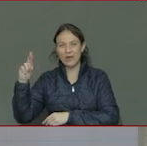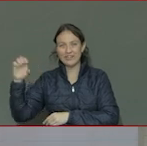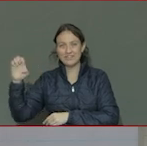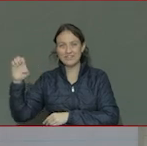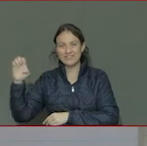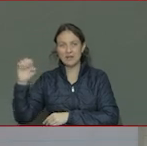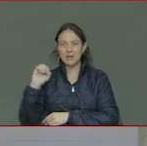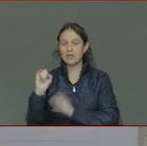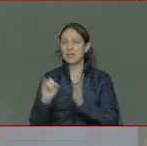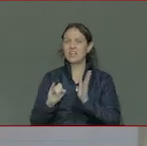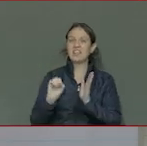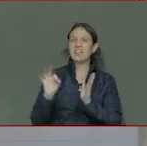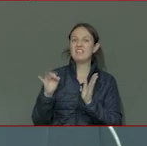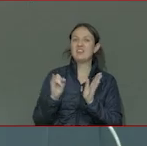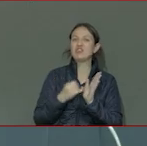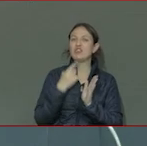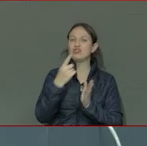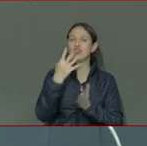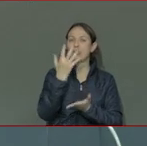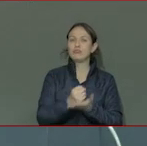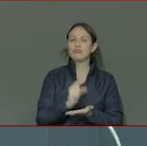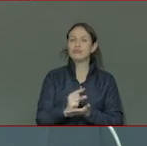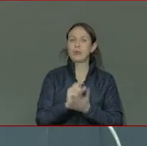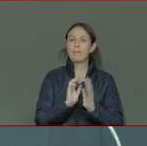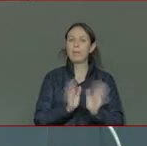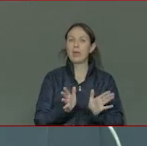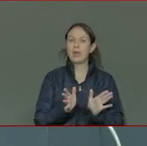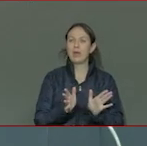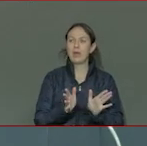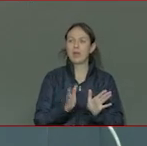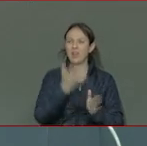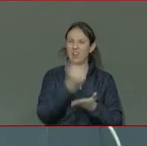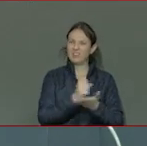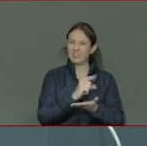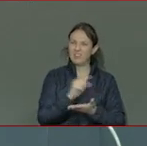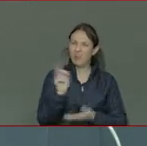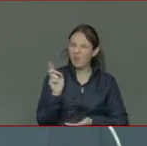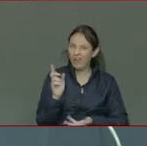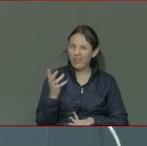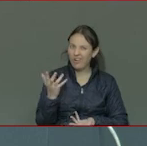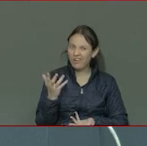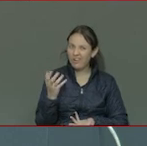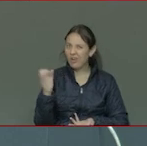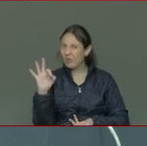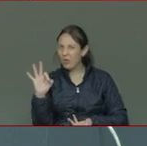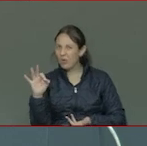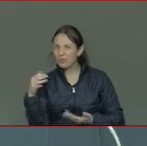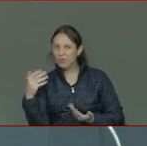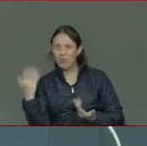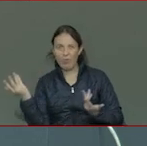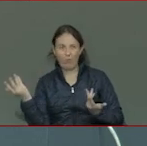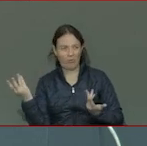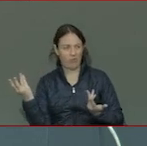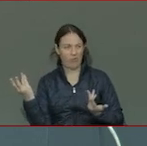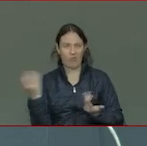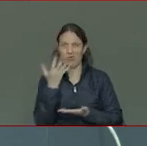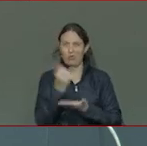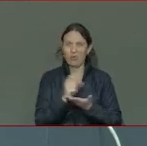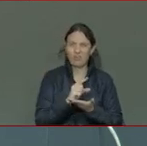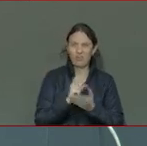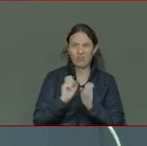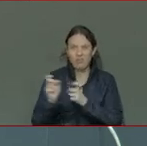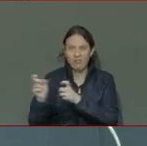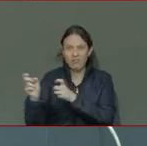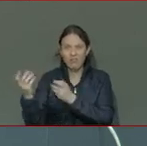just write gravitational, what? Is it now gravitational force or gravitational